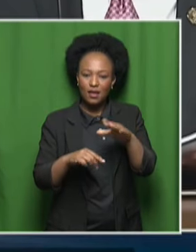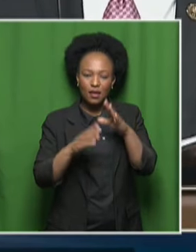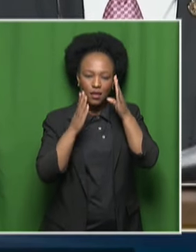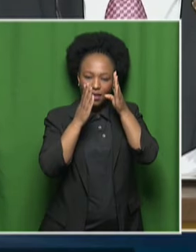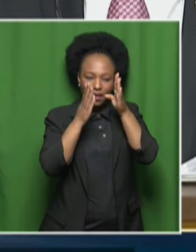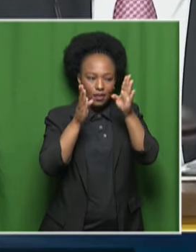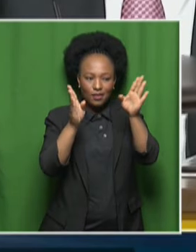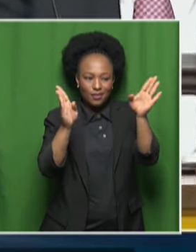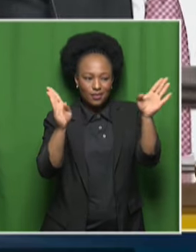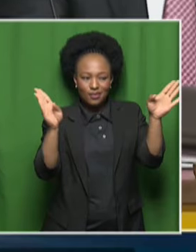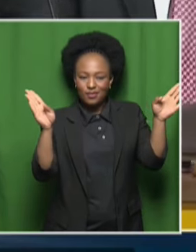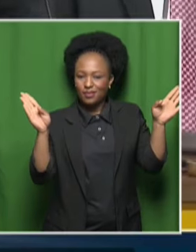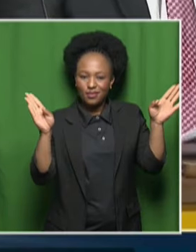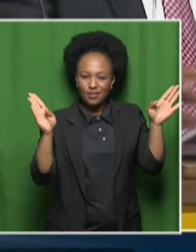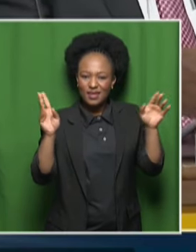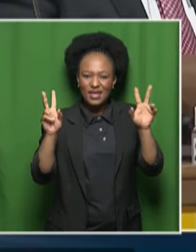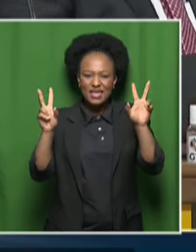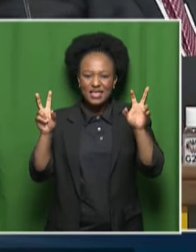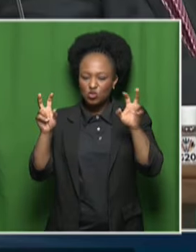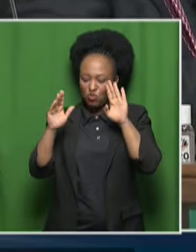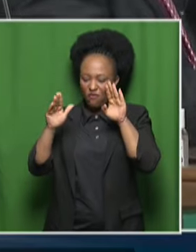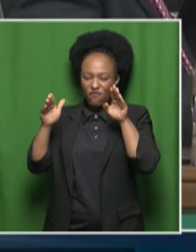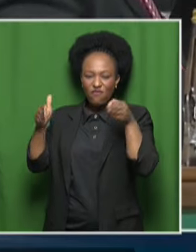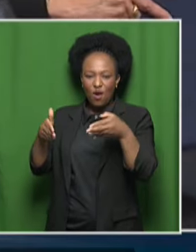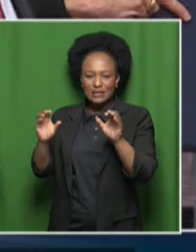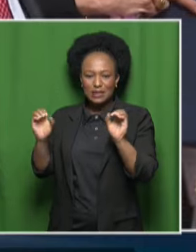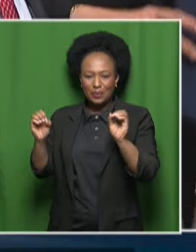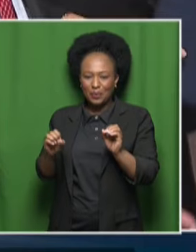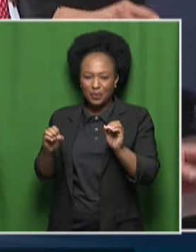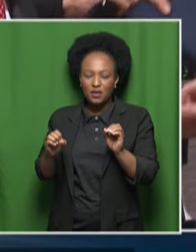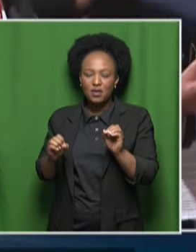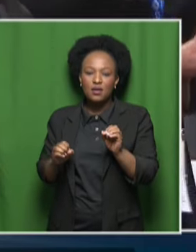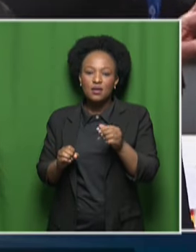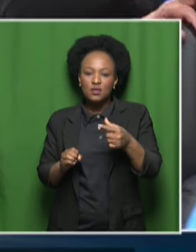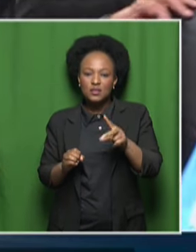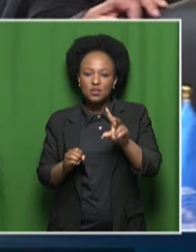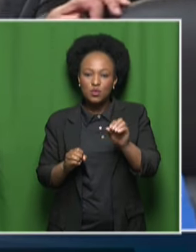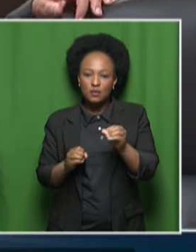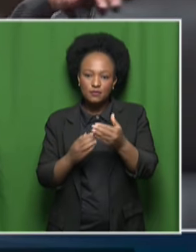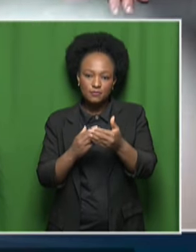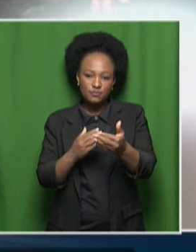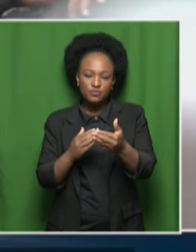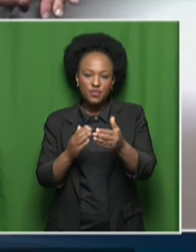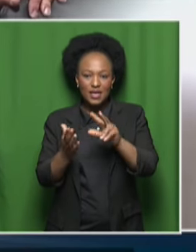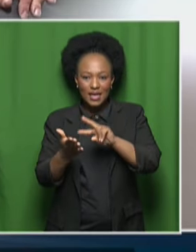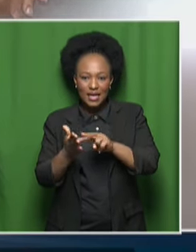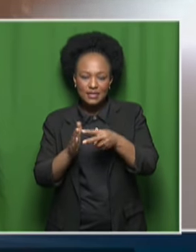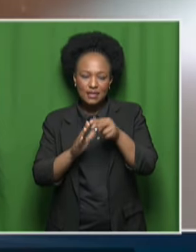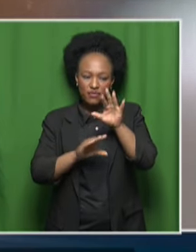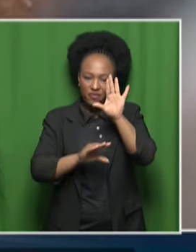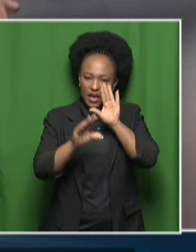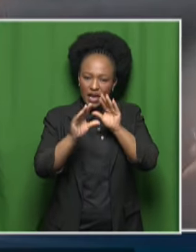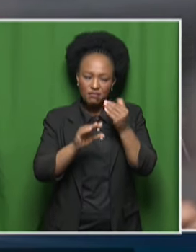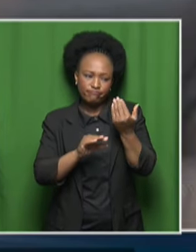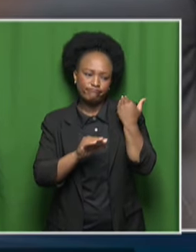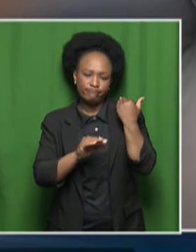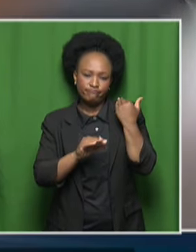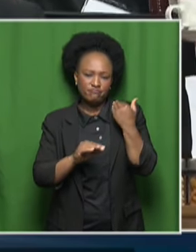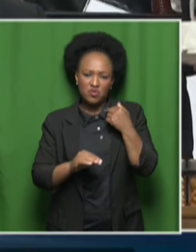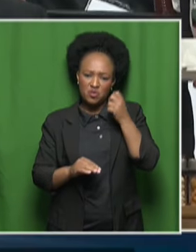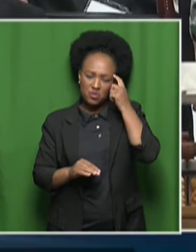many issues on the table. We are also looking at G20 at 20, reviewing the lessons of the past. What's your